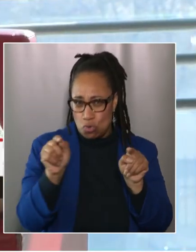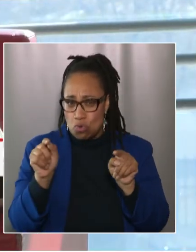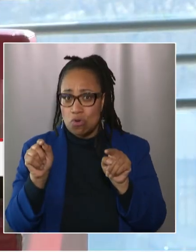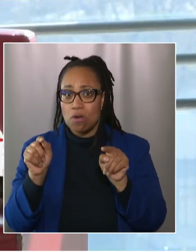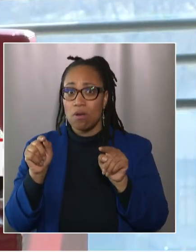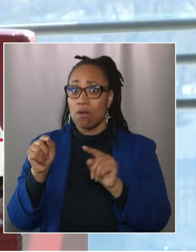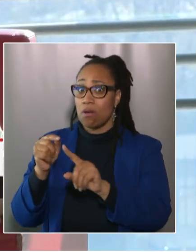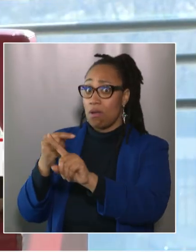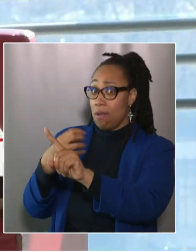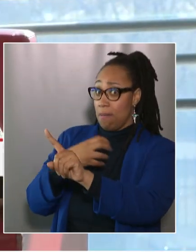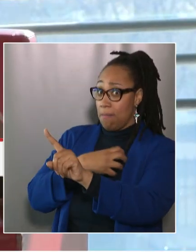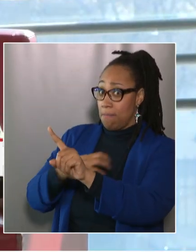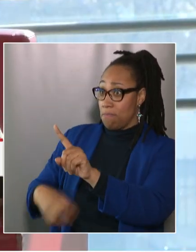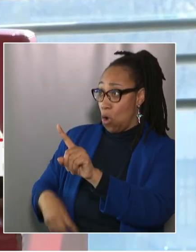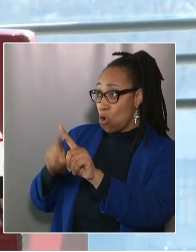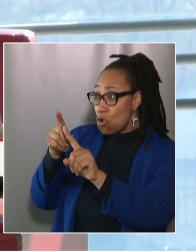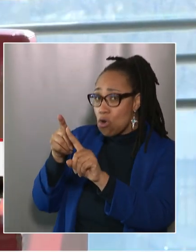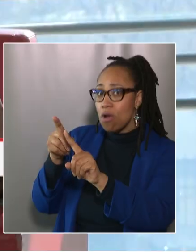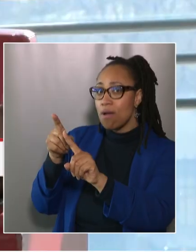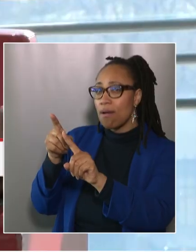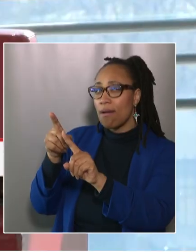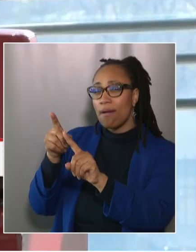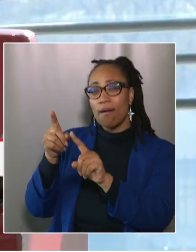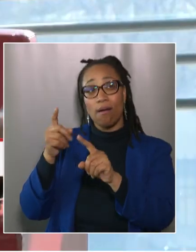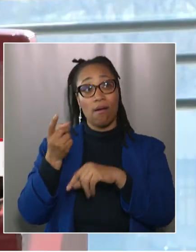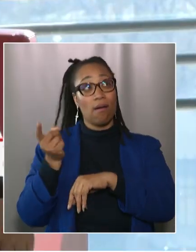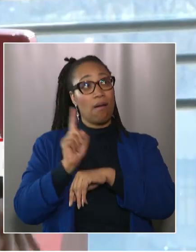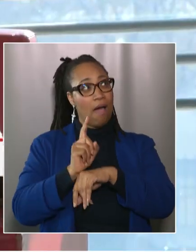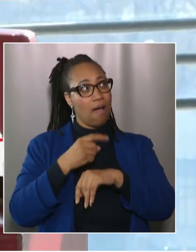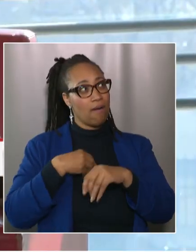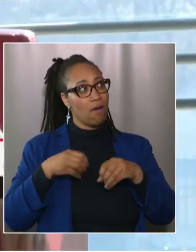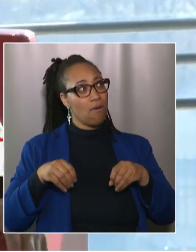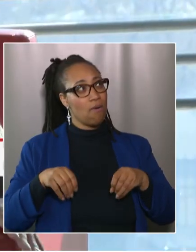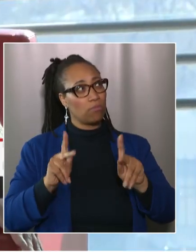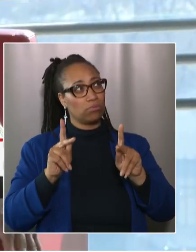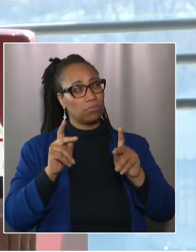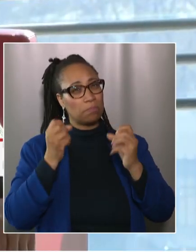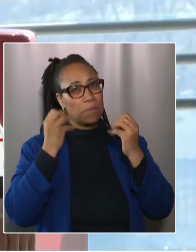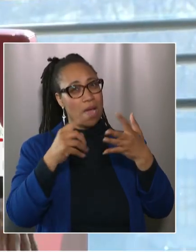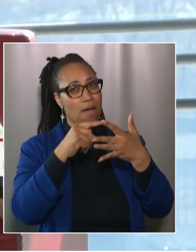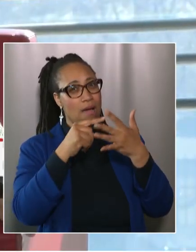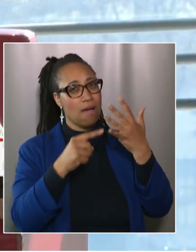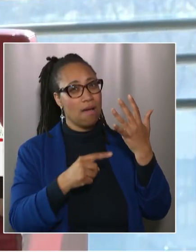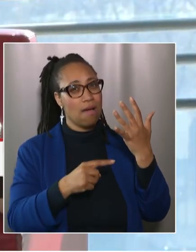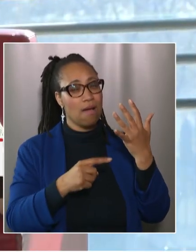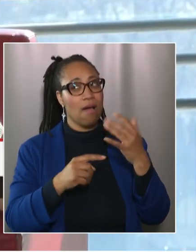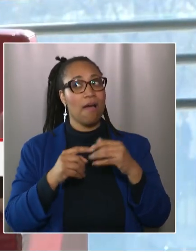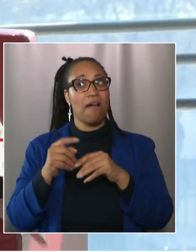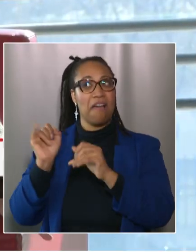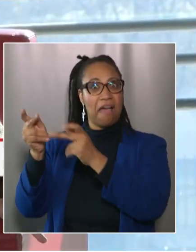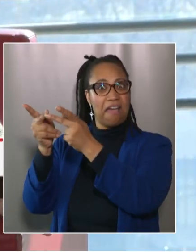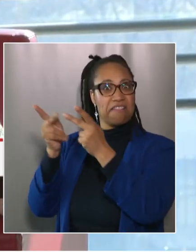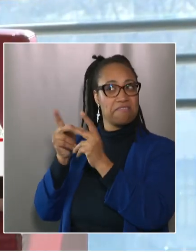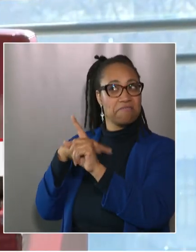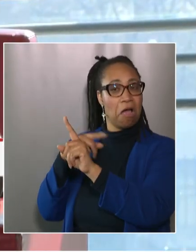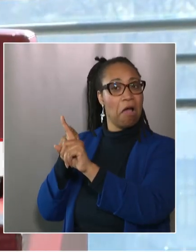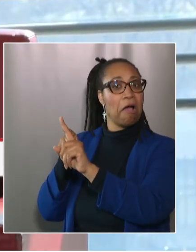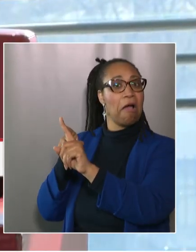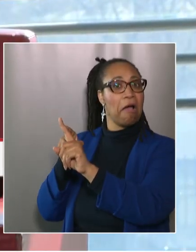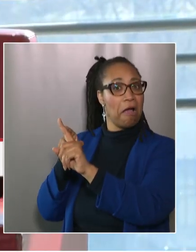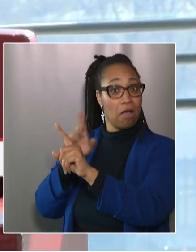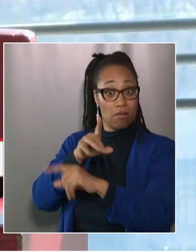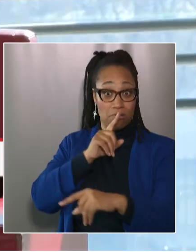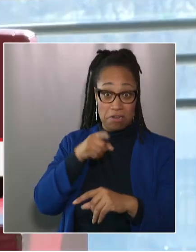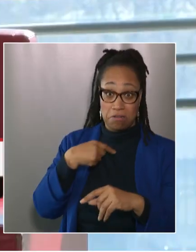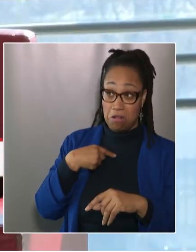was following a mayor that I replaced, frankly. But I believed that